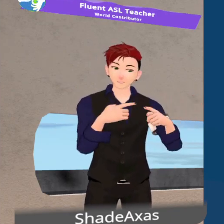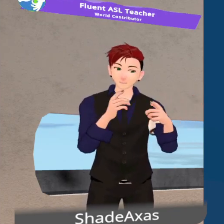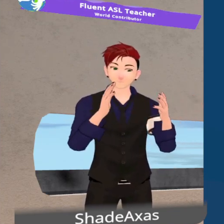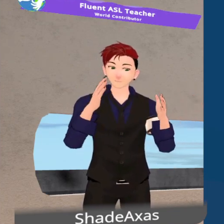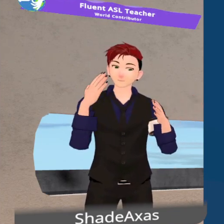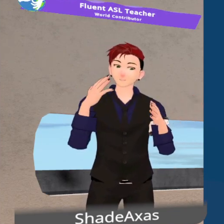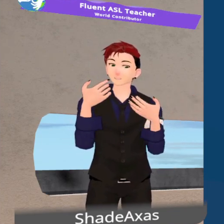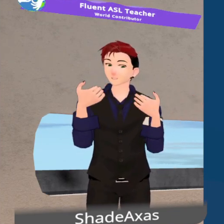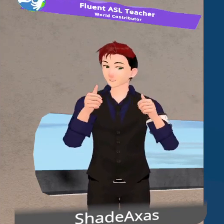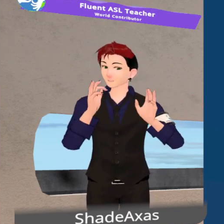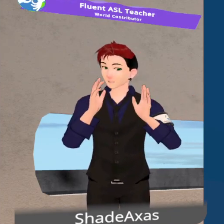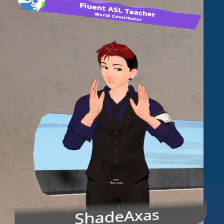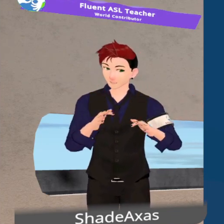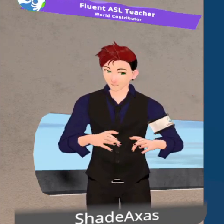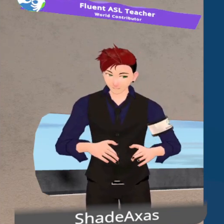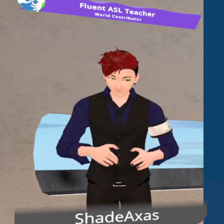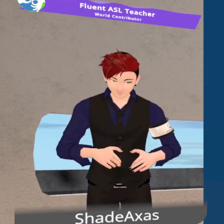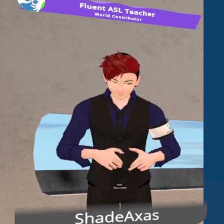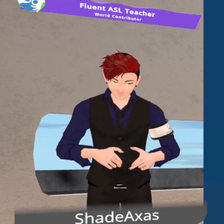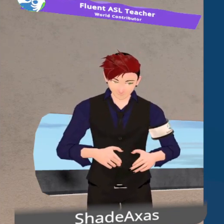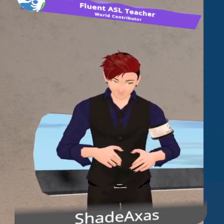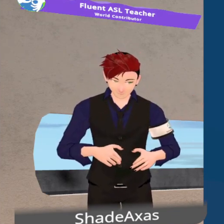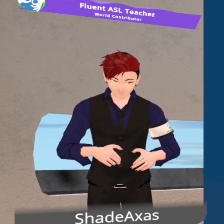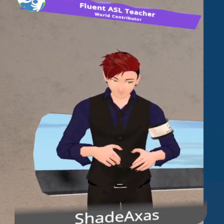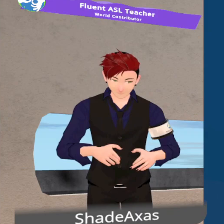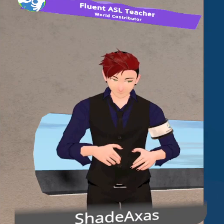all you got to do. And they will know you're trying to get their attention.